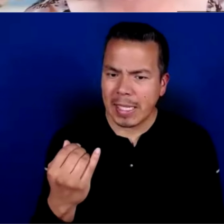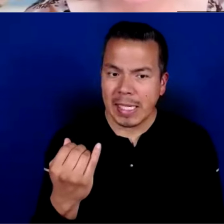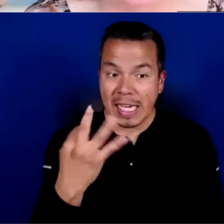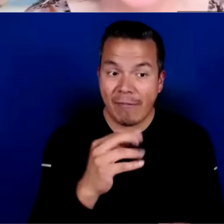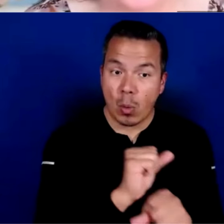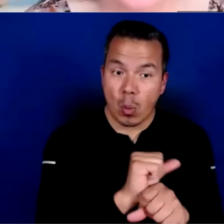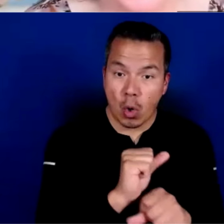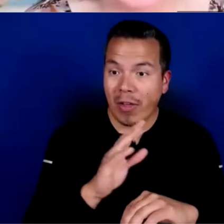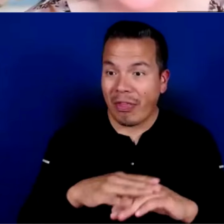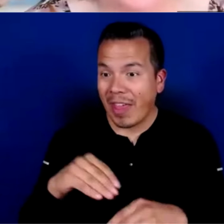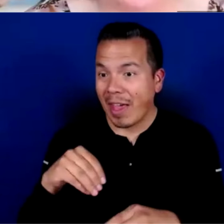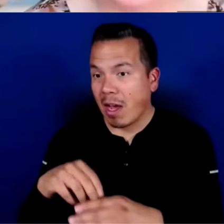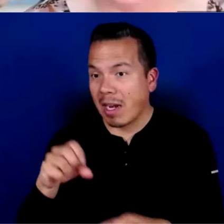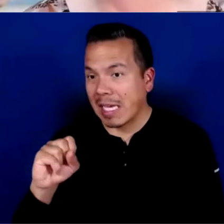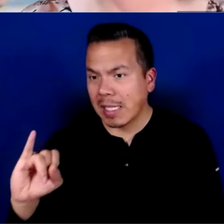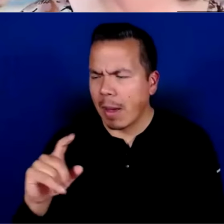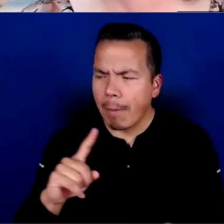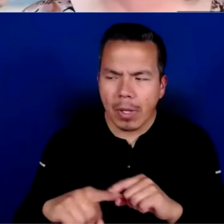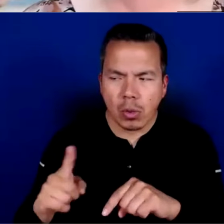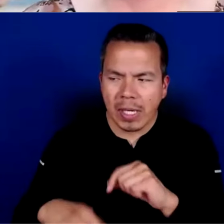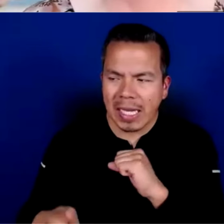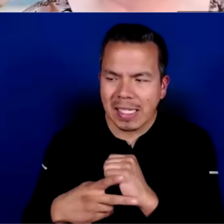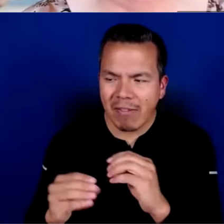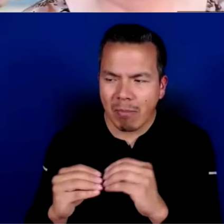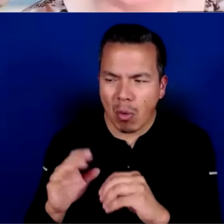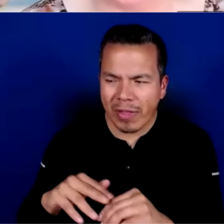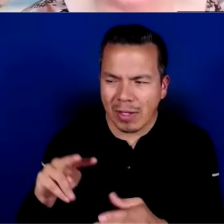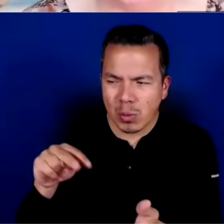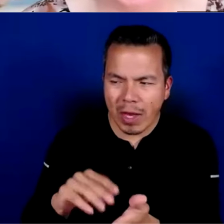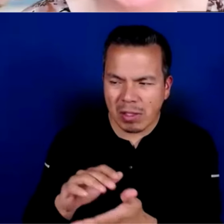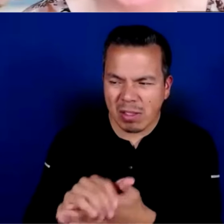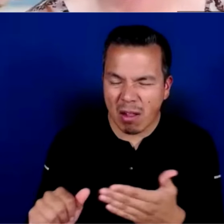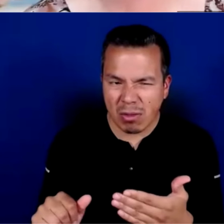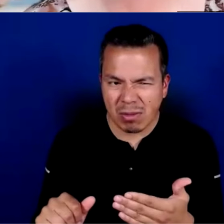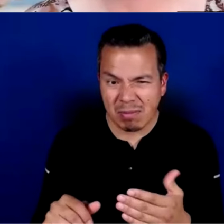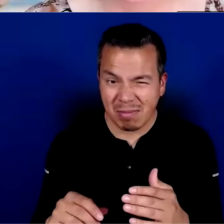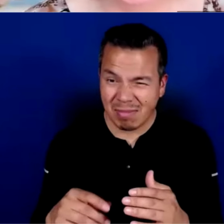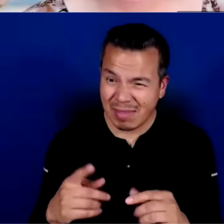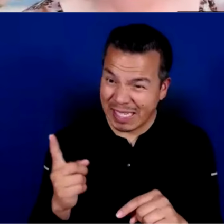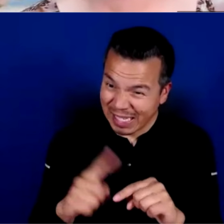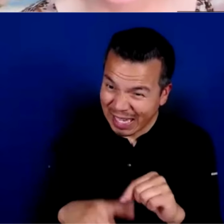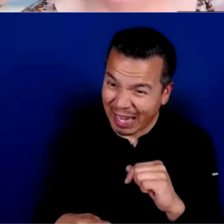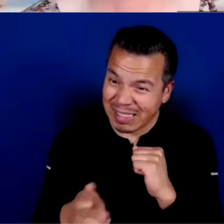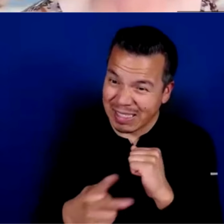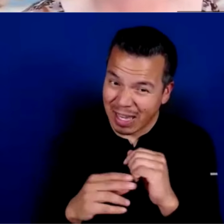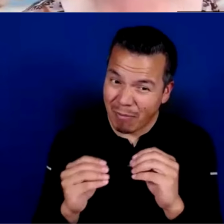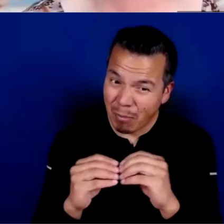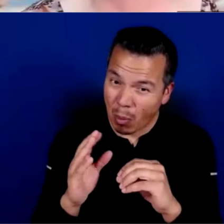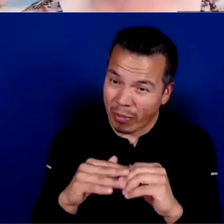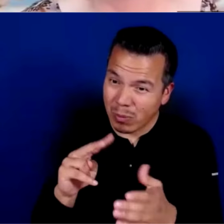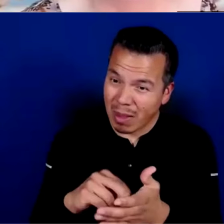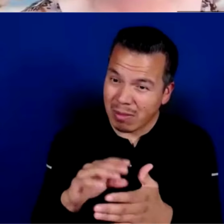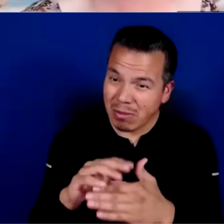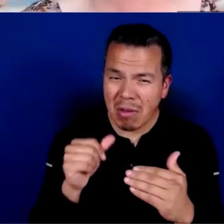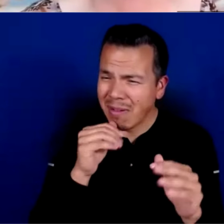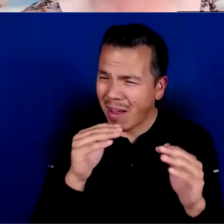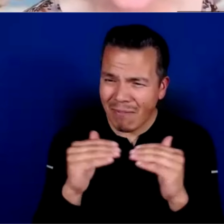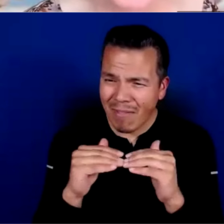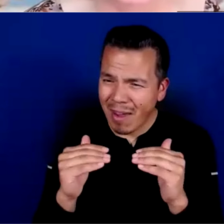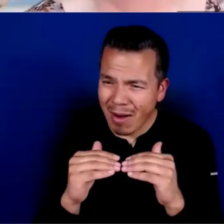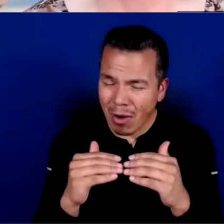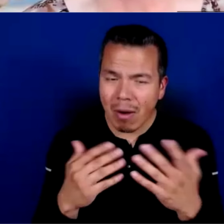don't save more than $2,000. Well, that's not very fair, is it? So ABLE accounts really allow